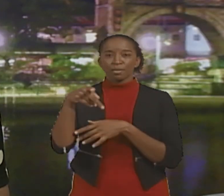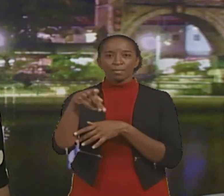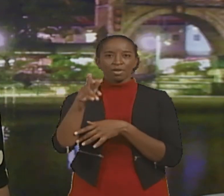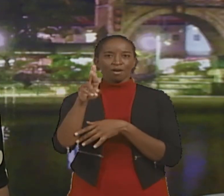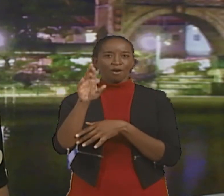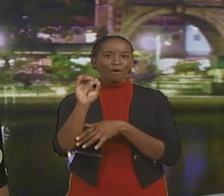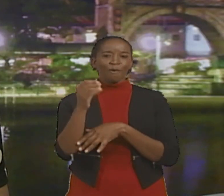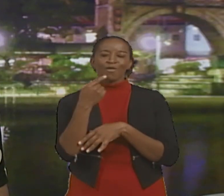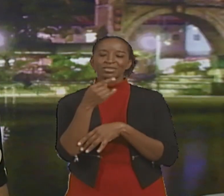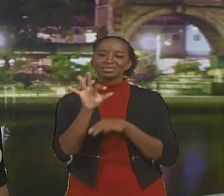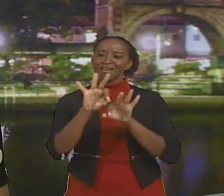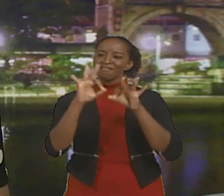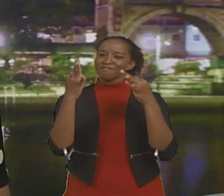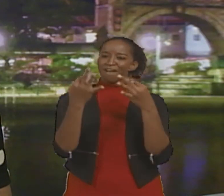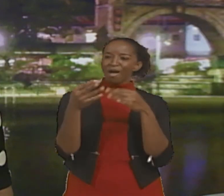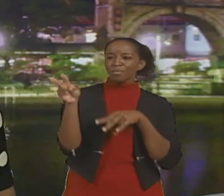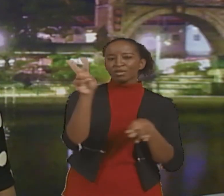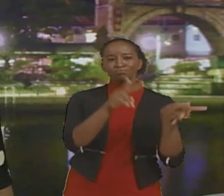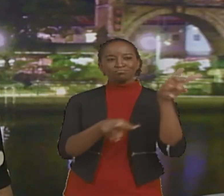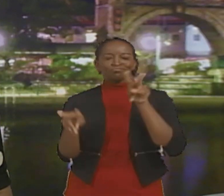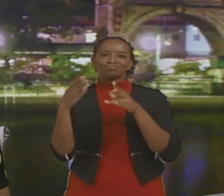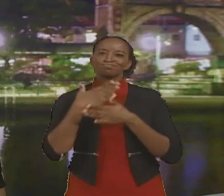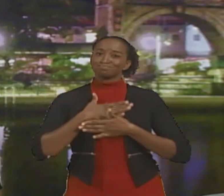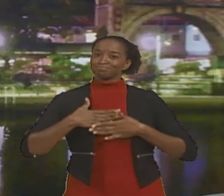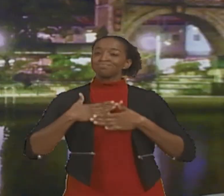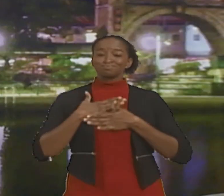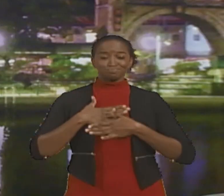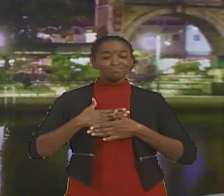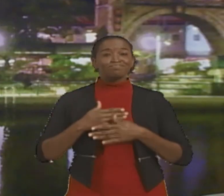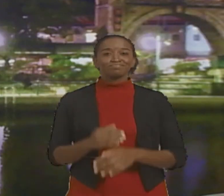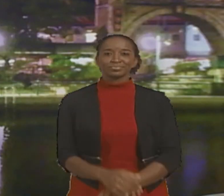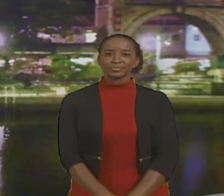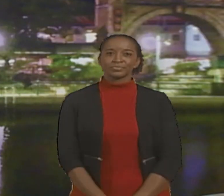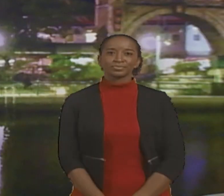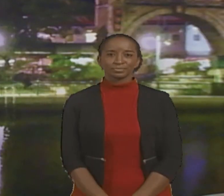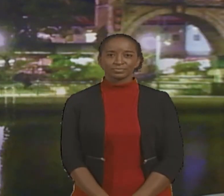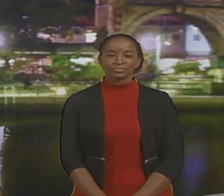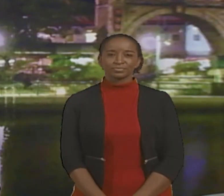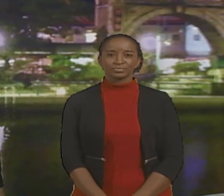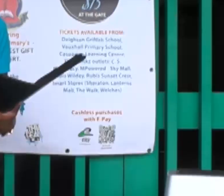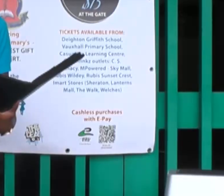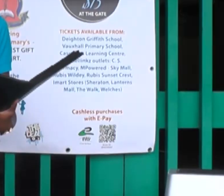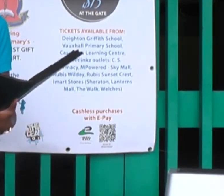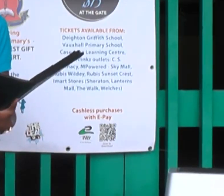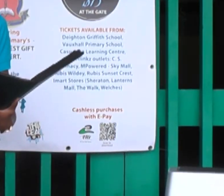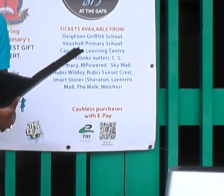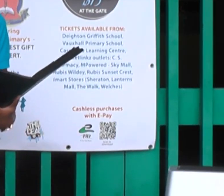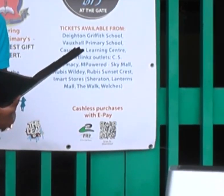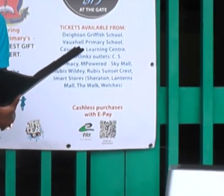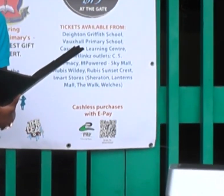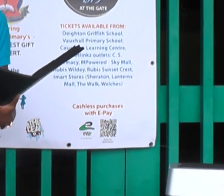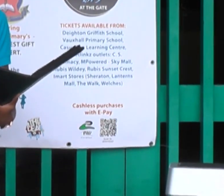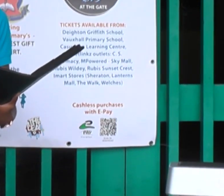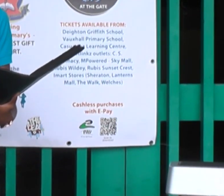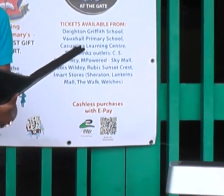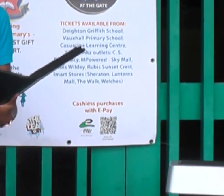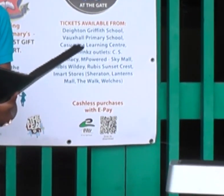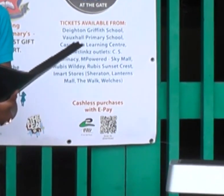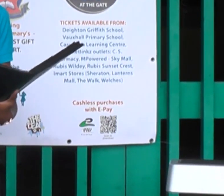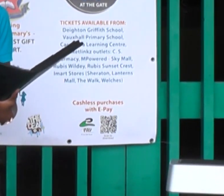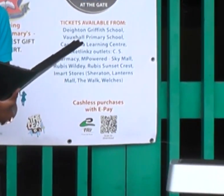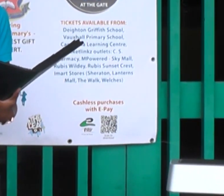be fun for the entire family. We will be transforming this school ground